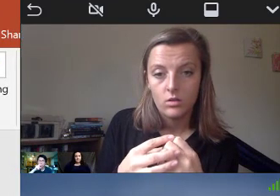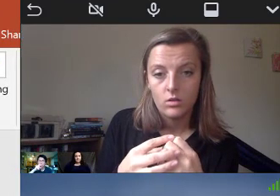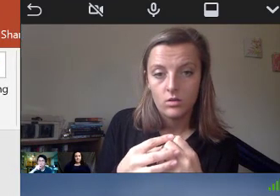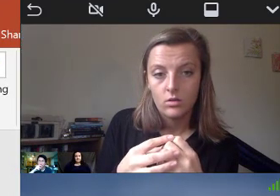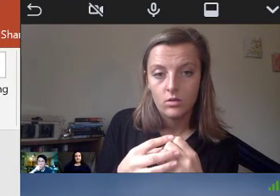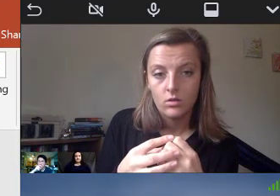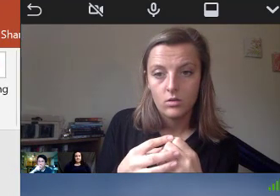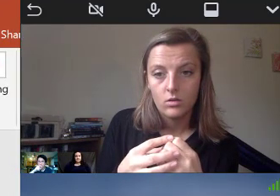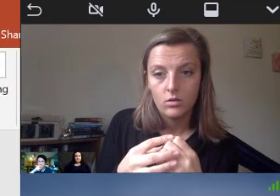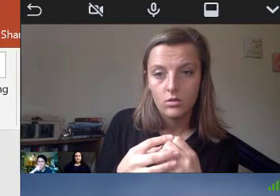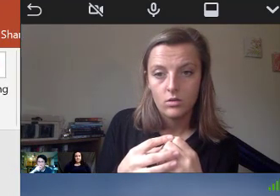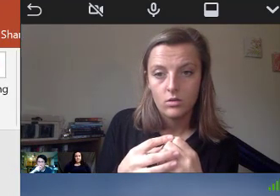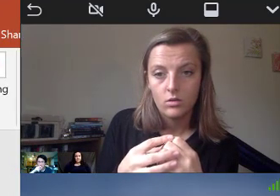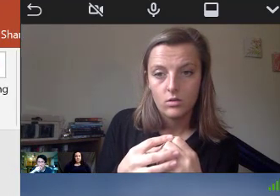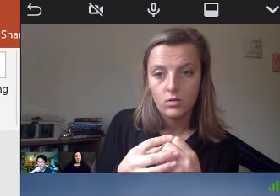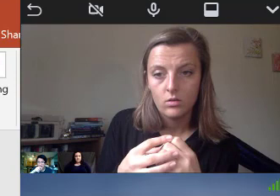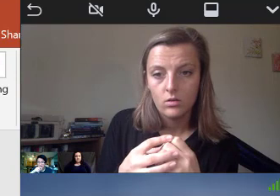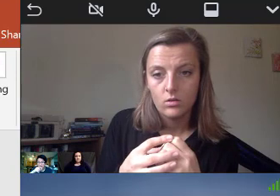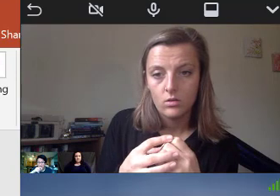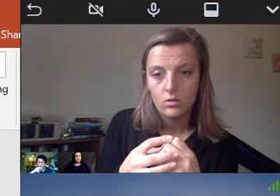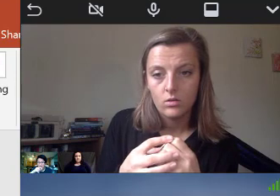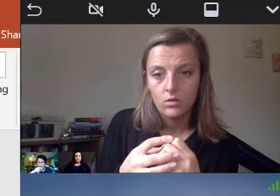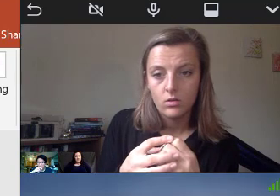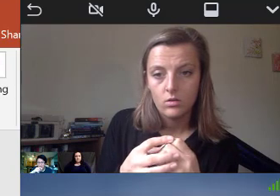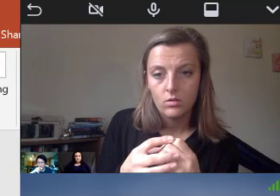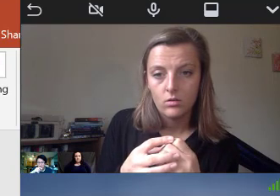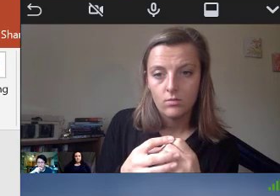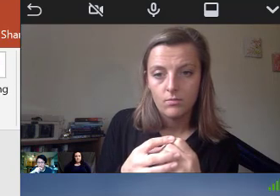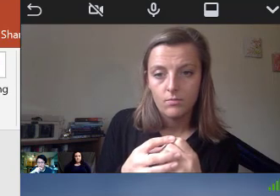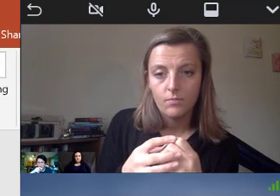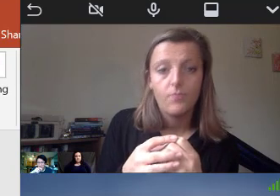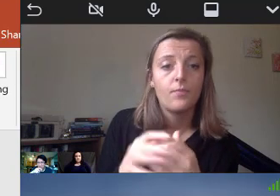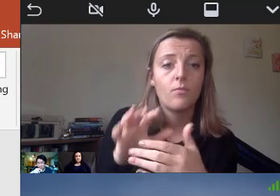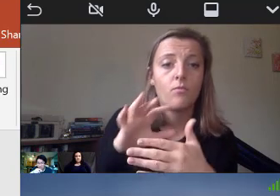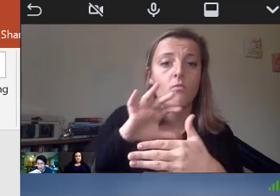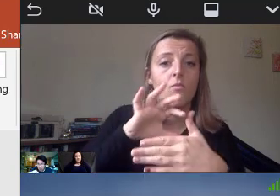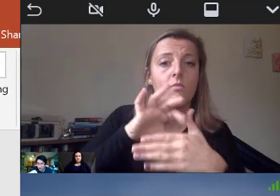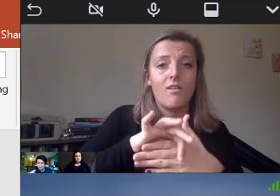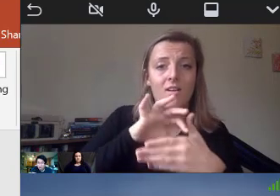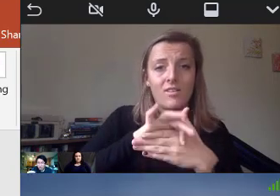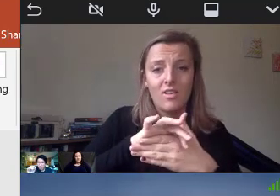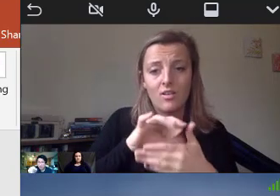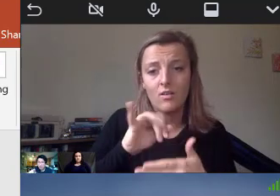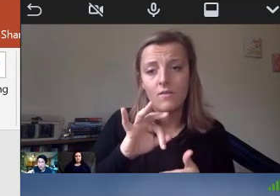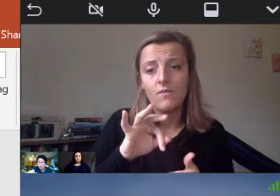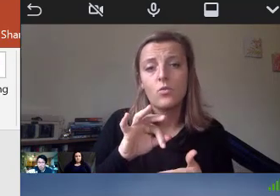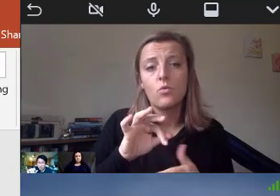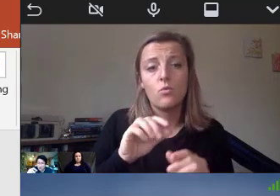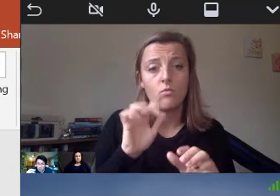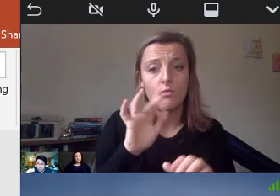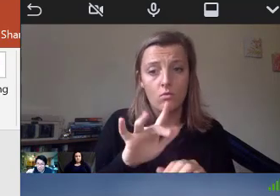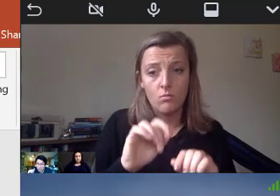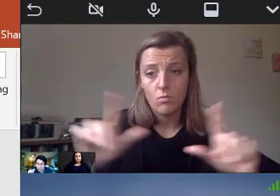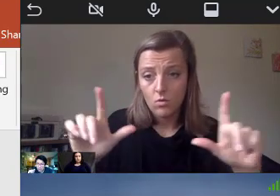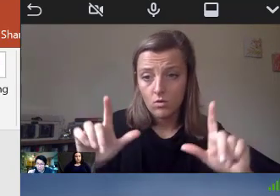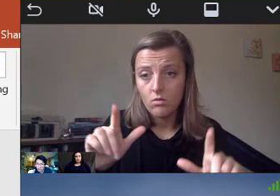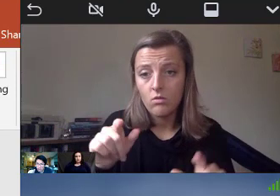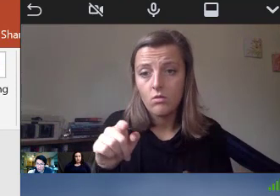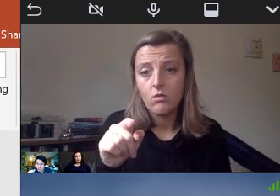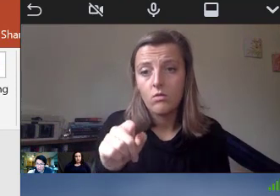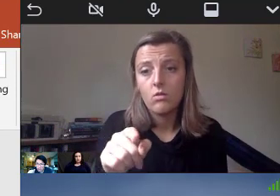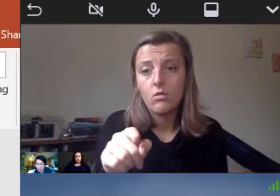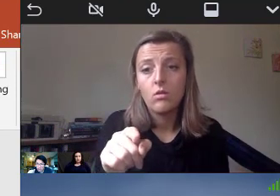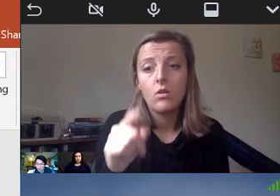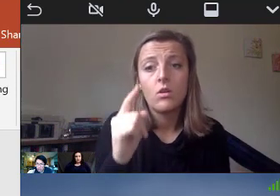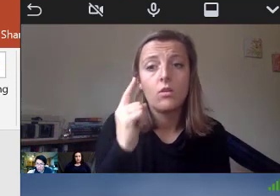here, just while we load. So if you go into the content, here we go. So for each week